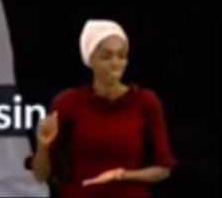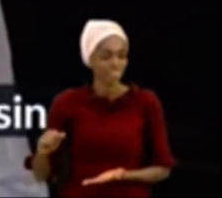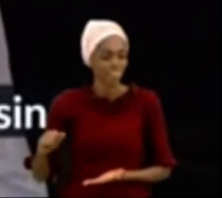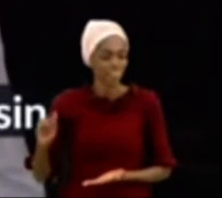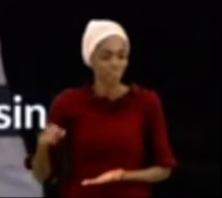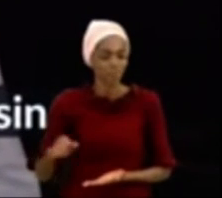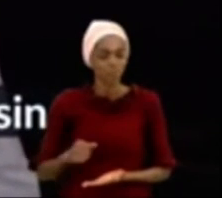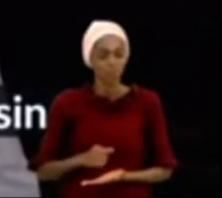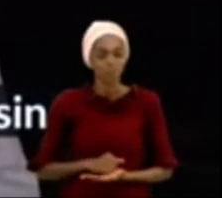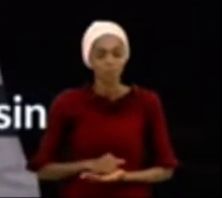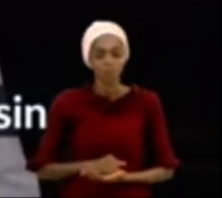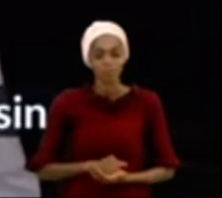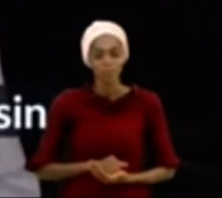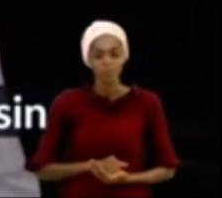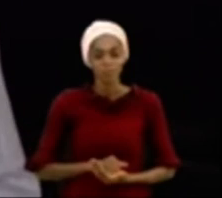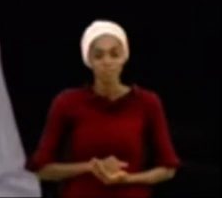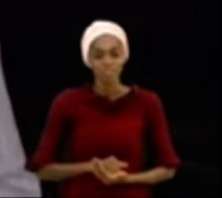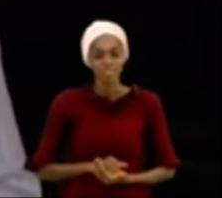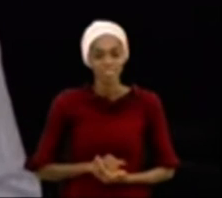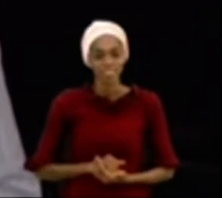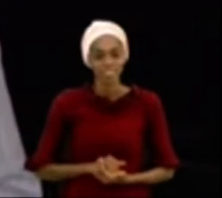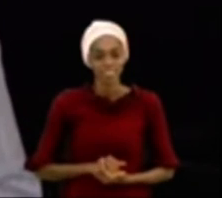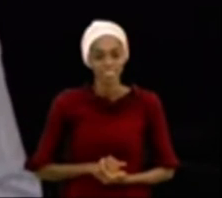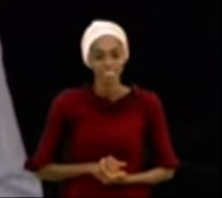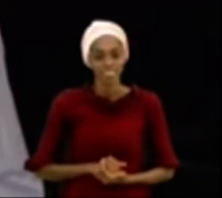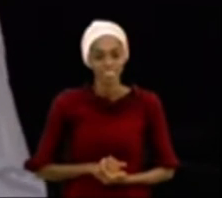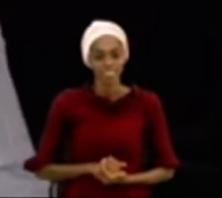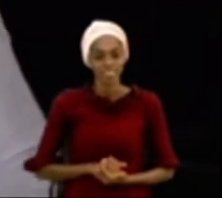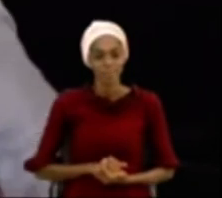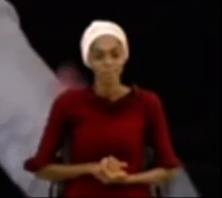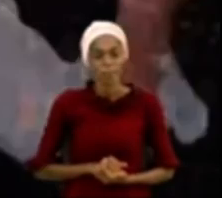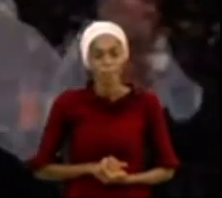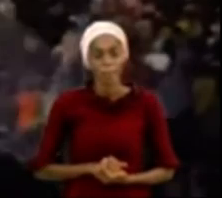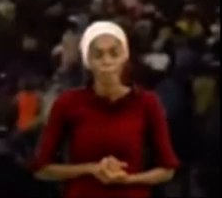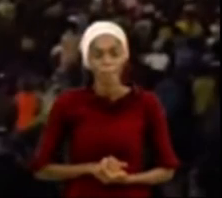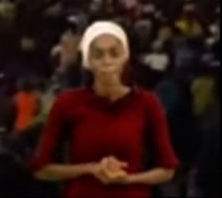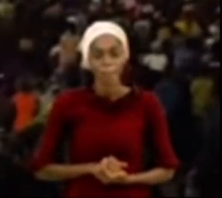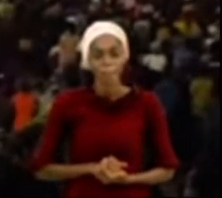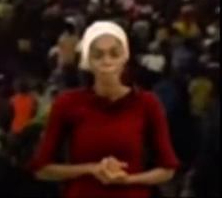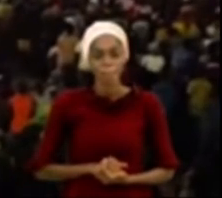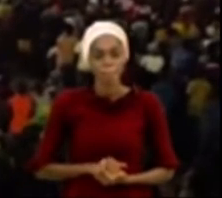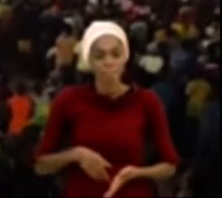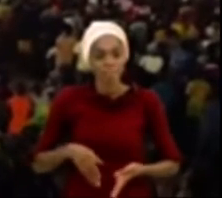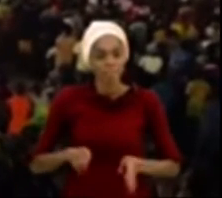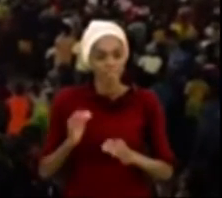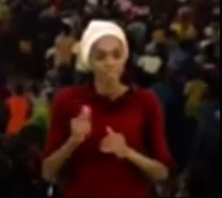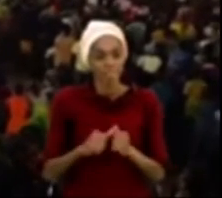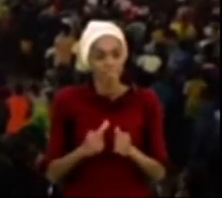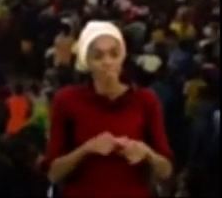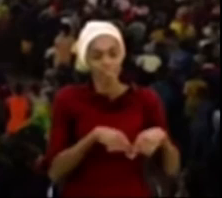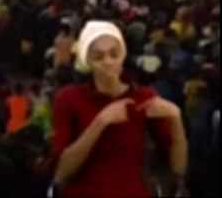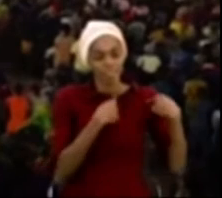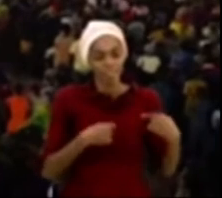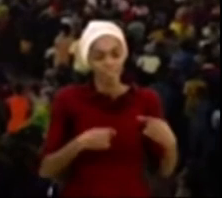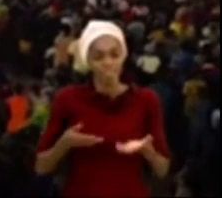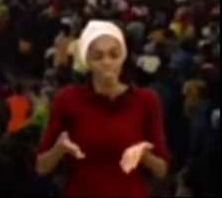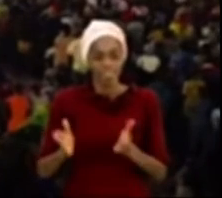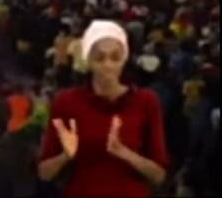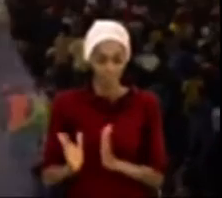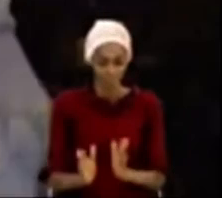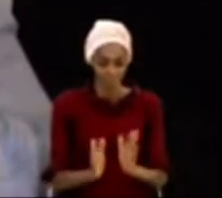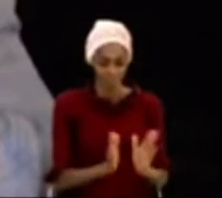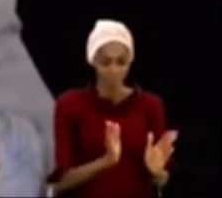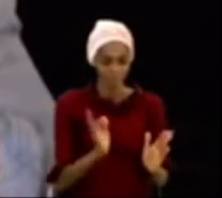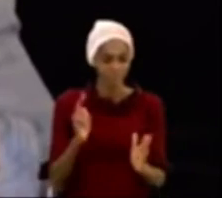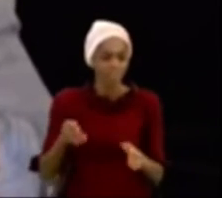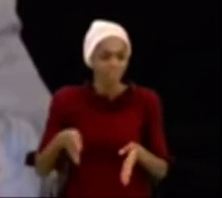But let every heart prepare him room. Let every heart. Let's you and I